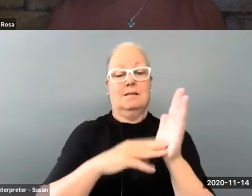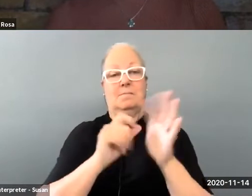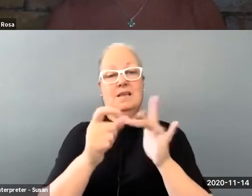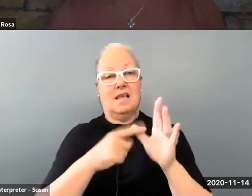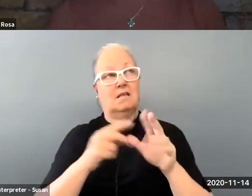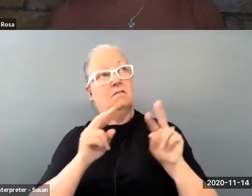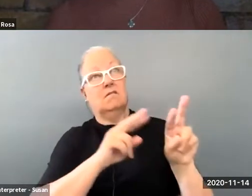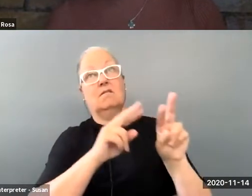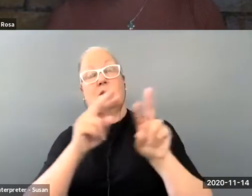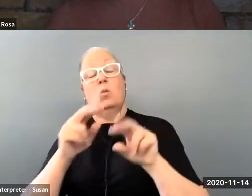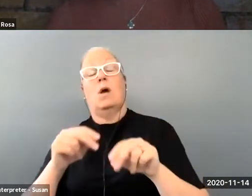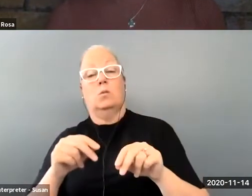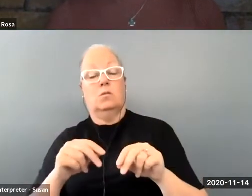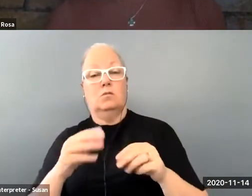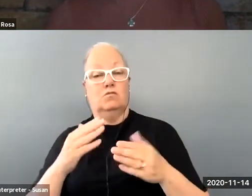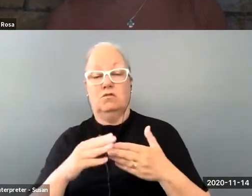of that and how that can go,